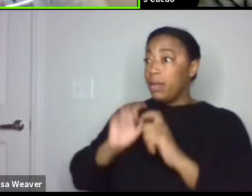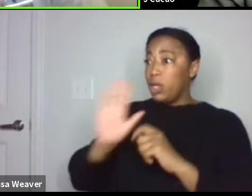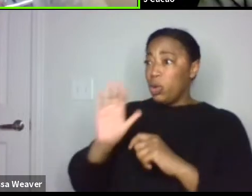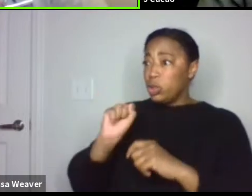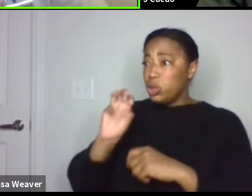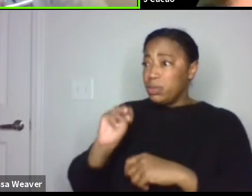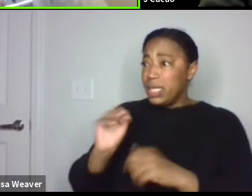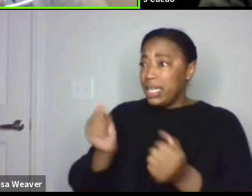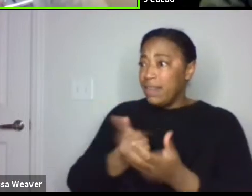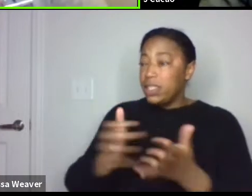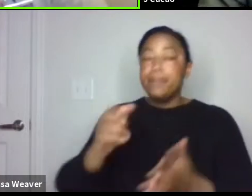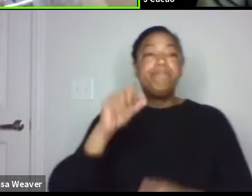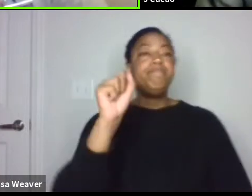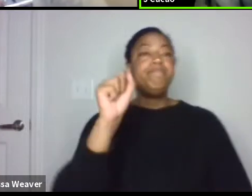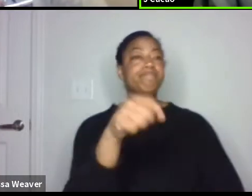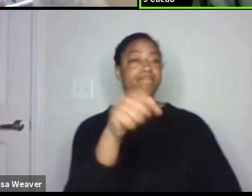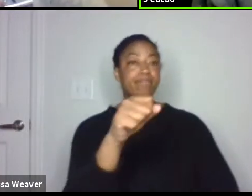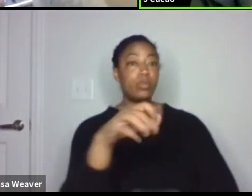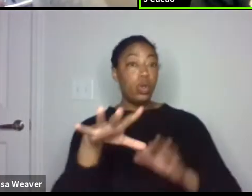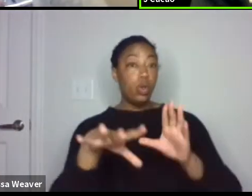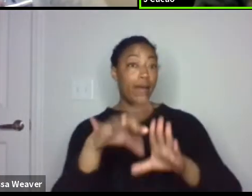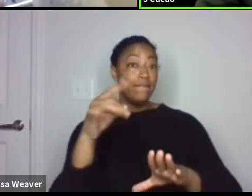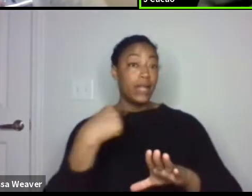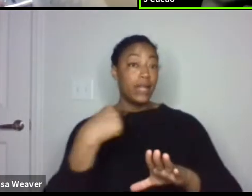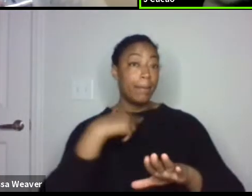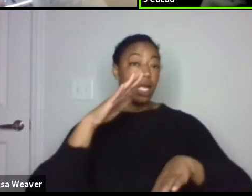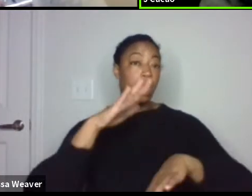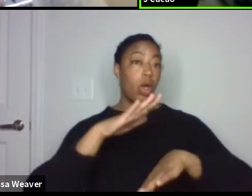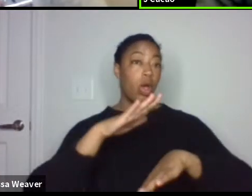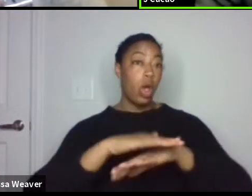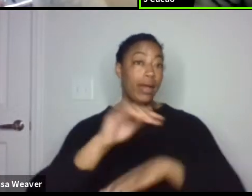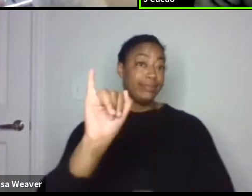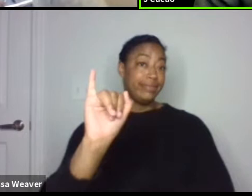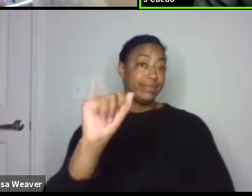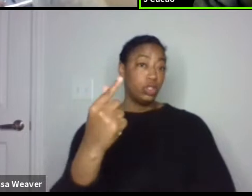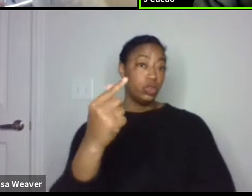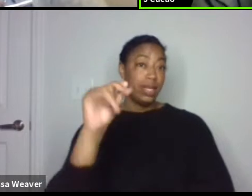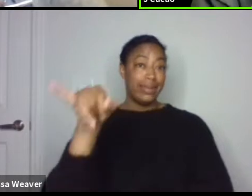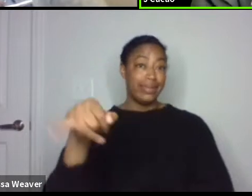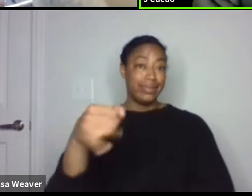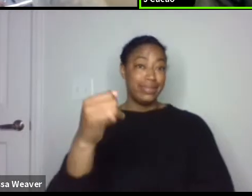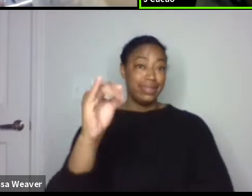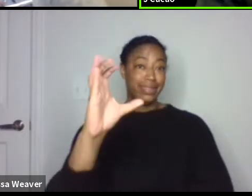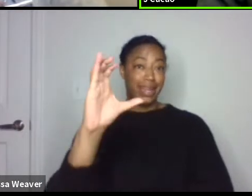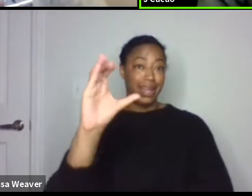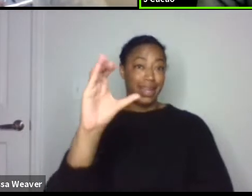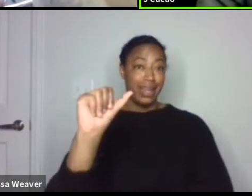everything? Yeah, so I can be found on IG at jcacao,